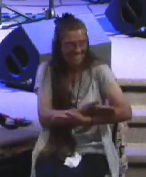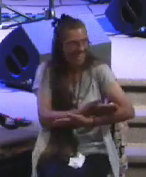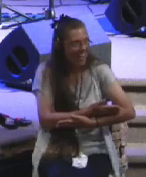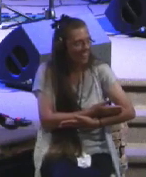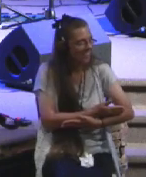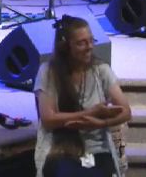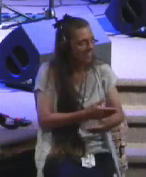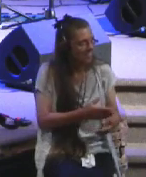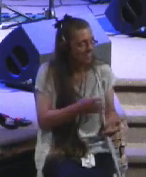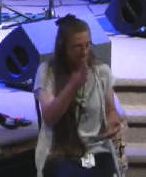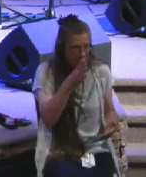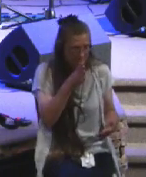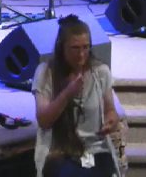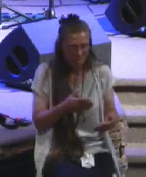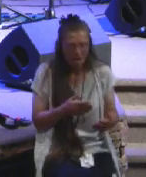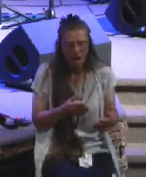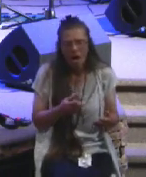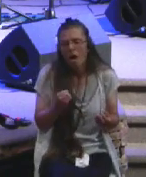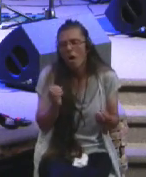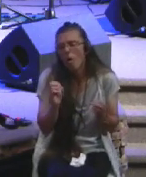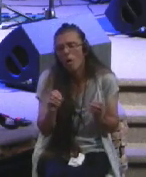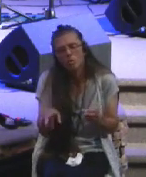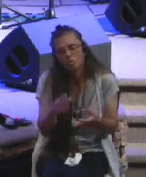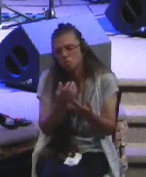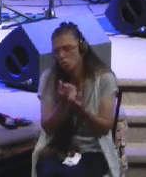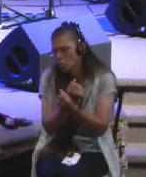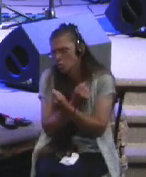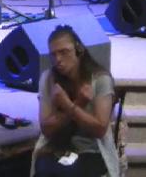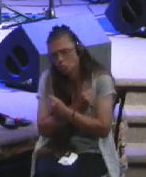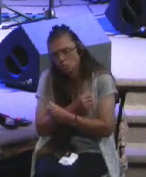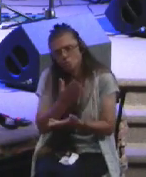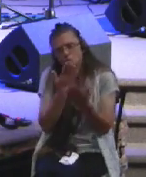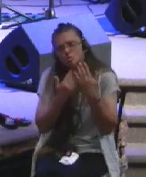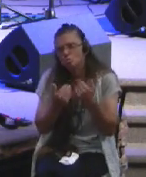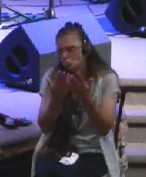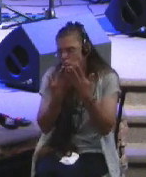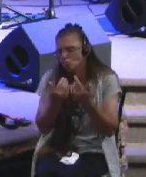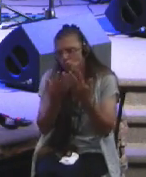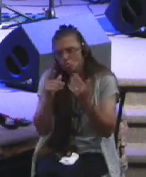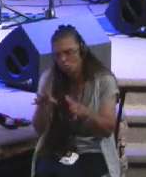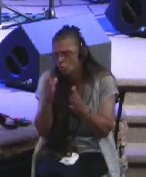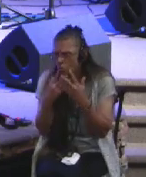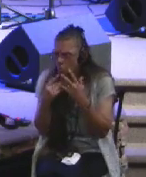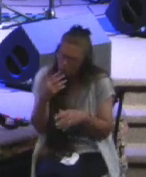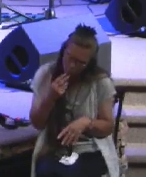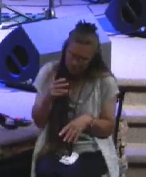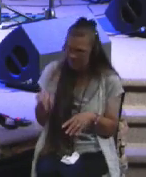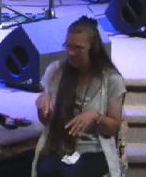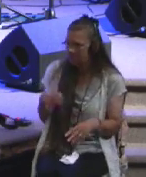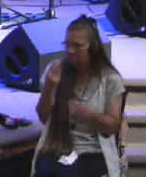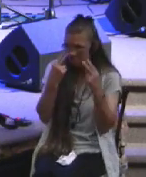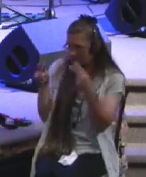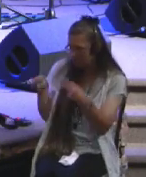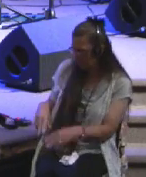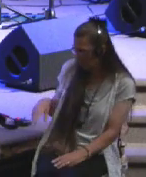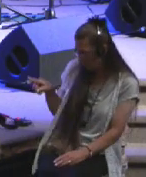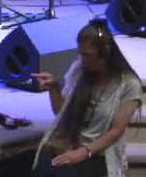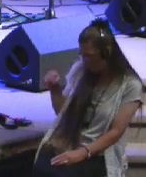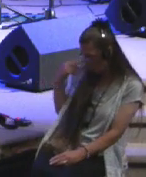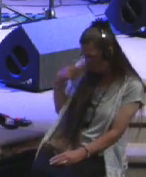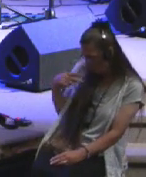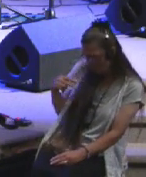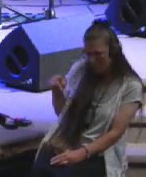daughter's right there comforting and help. Oh, you're just so sweet. Your sister's so sweet. Oh, she says, oh, you're cute. She's looking at one of my sons. And I was like,